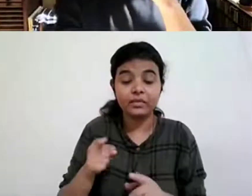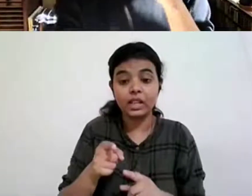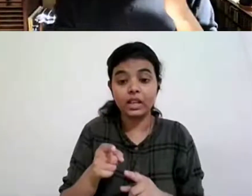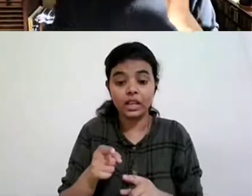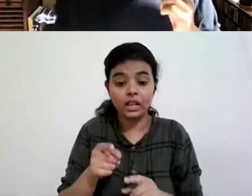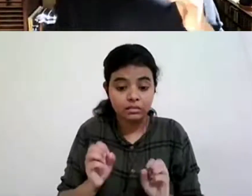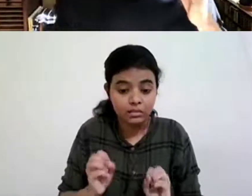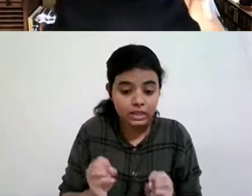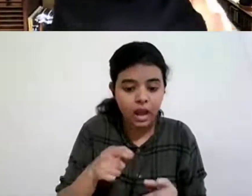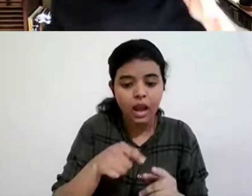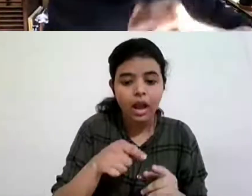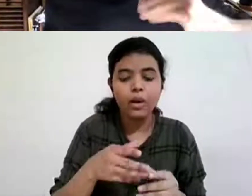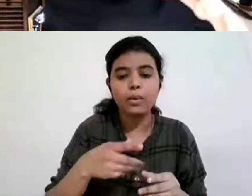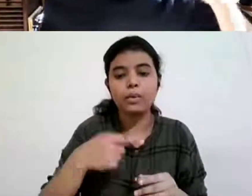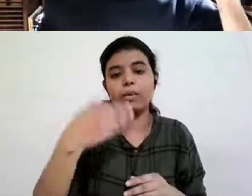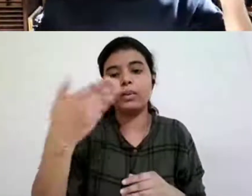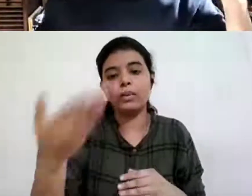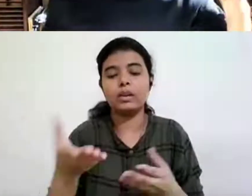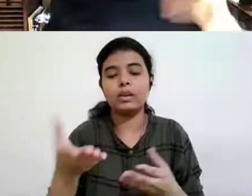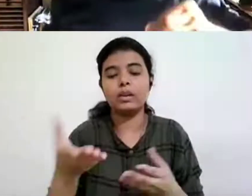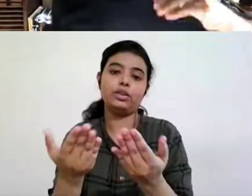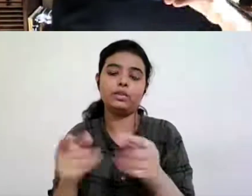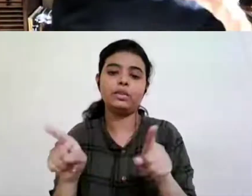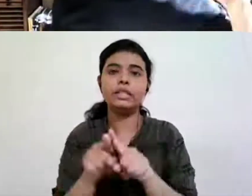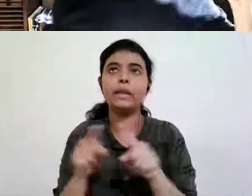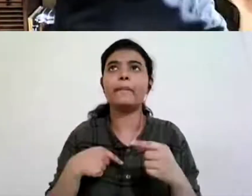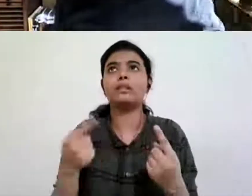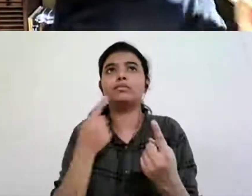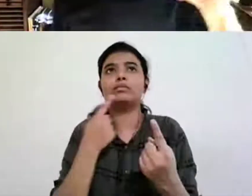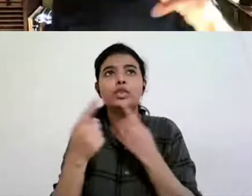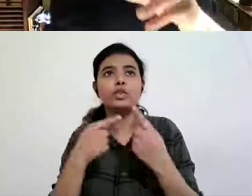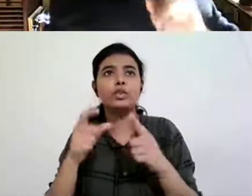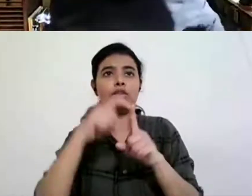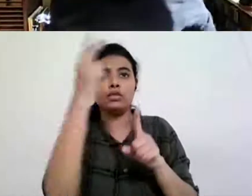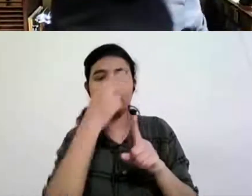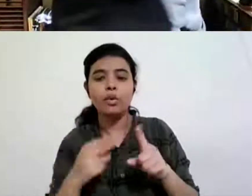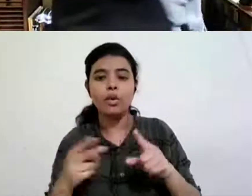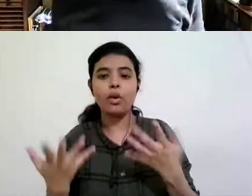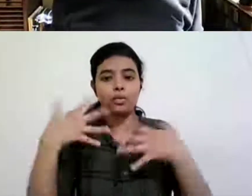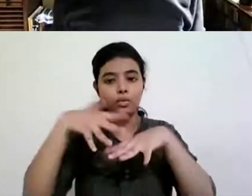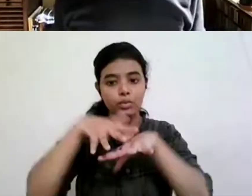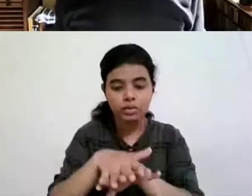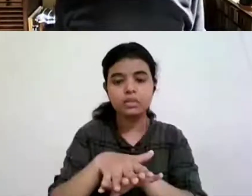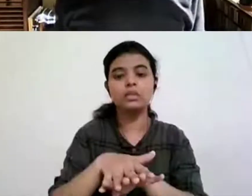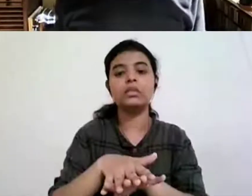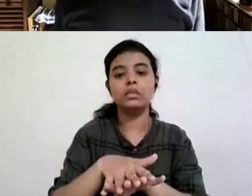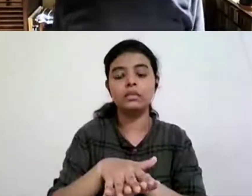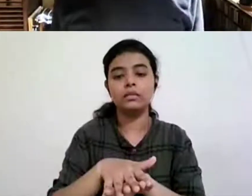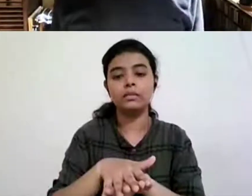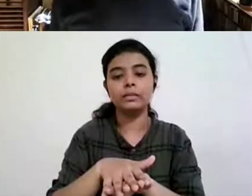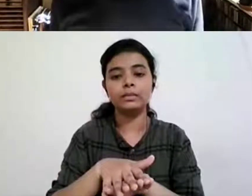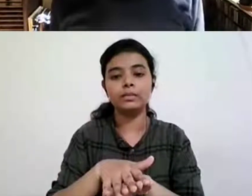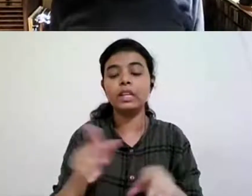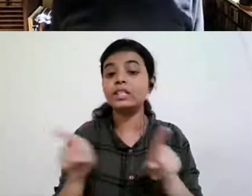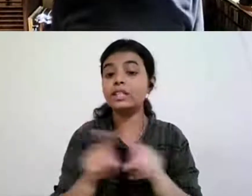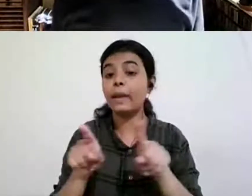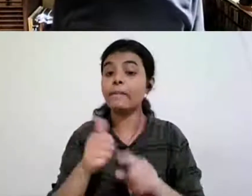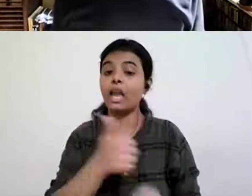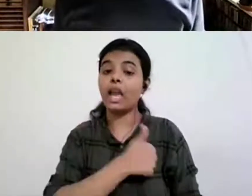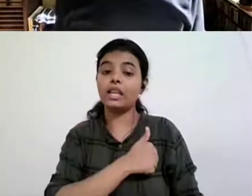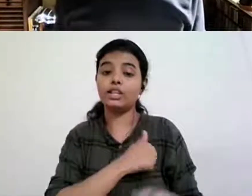solutions. So I think, like, talking about design and inclusion, it's most about an